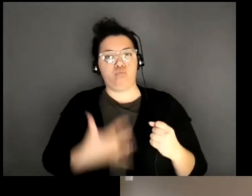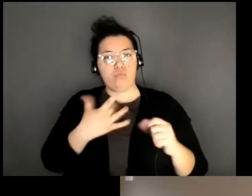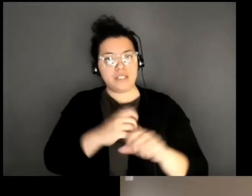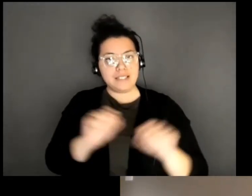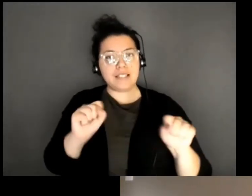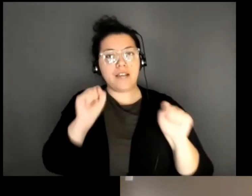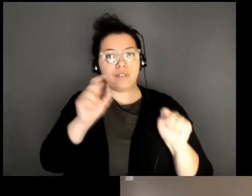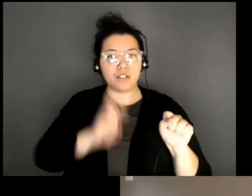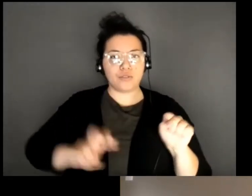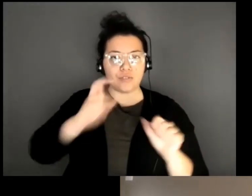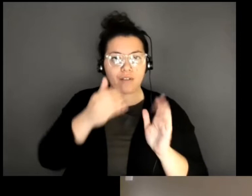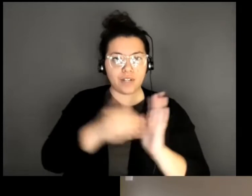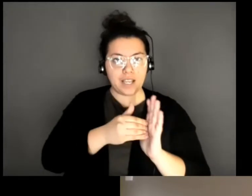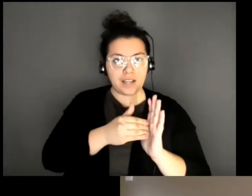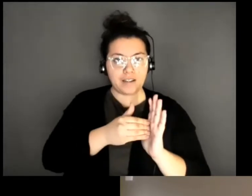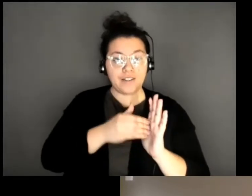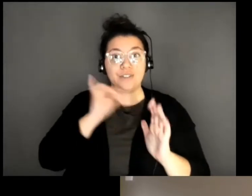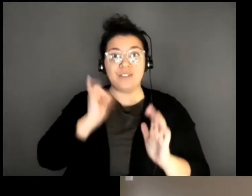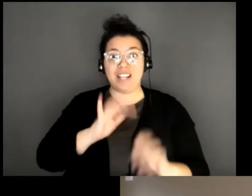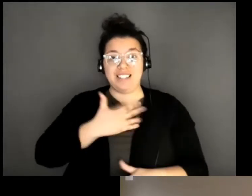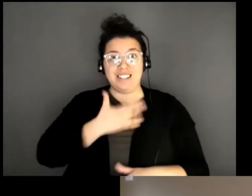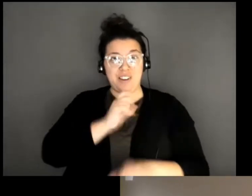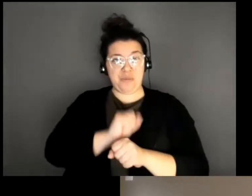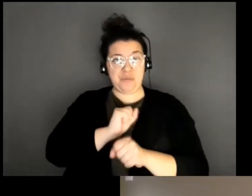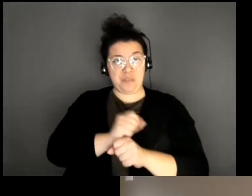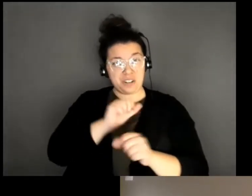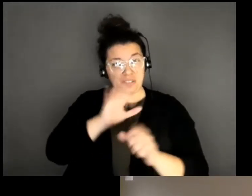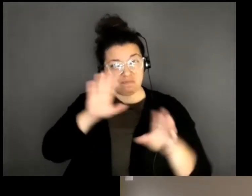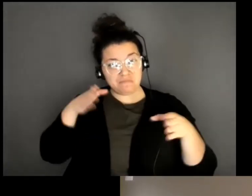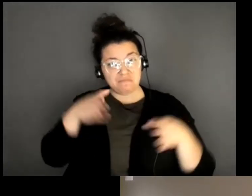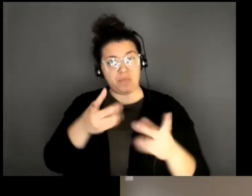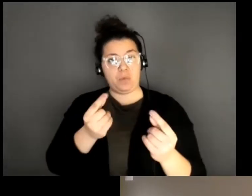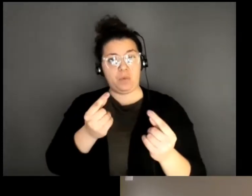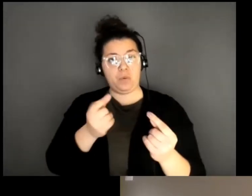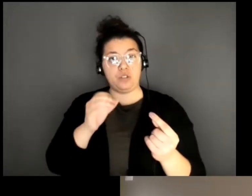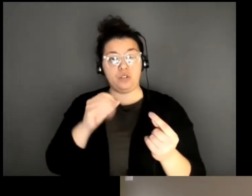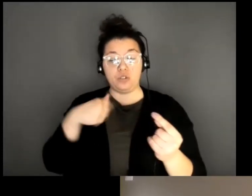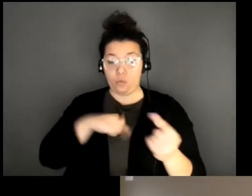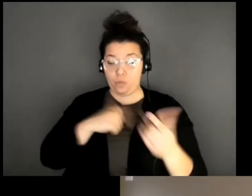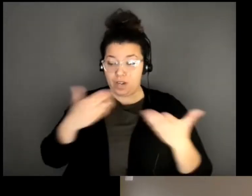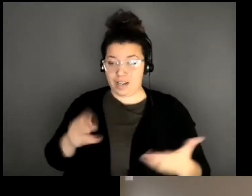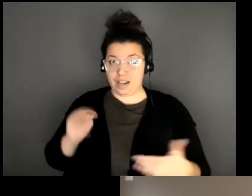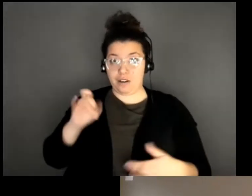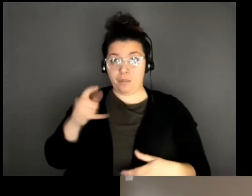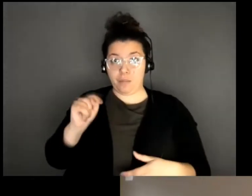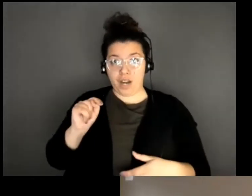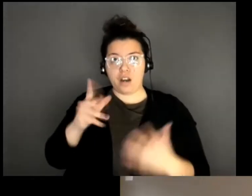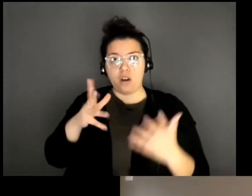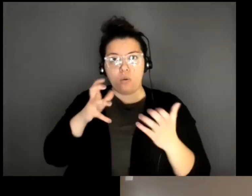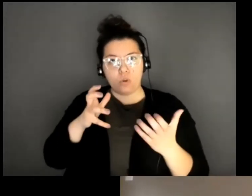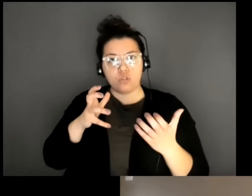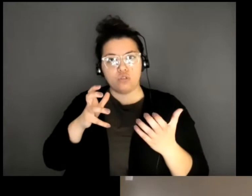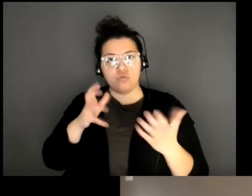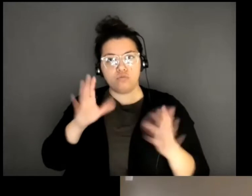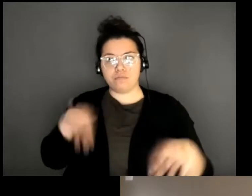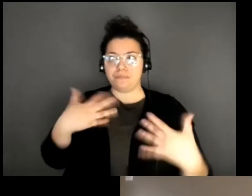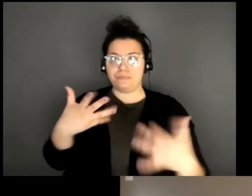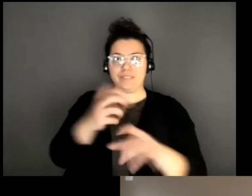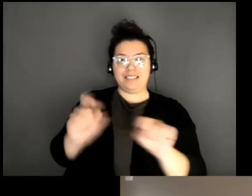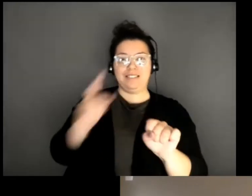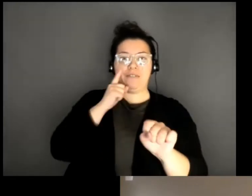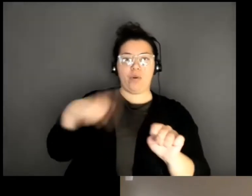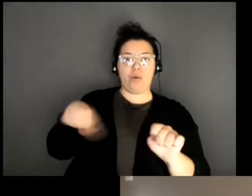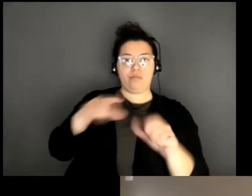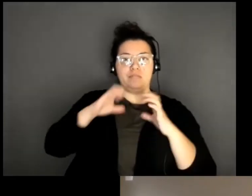focus is doing, is how can we, Marriott specifically, do that. So the commitment to clean, which is what Danny had showed there,